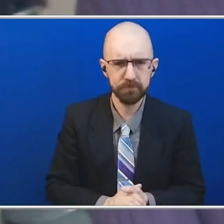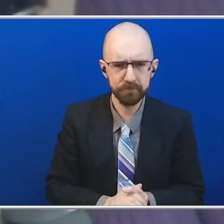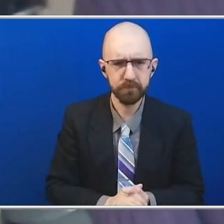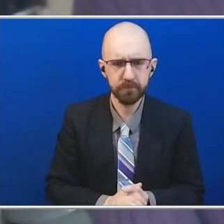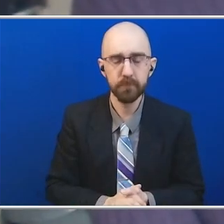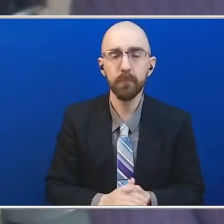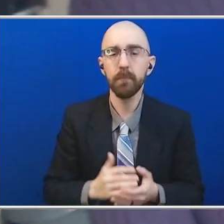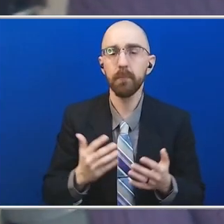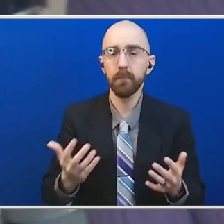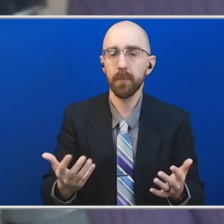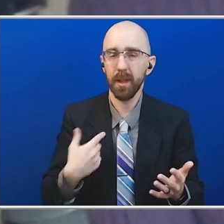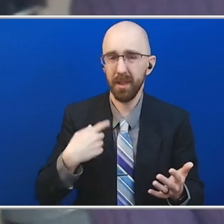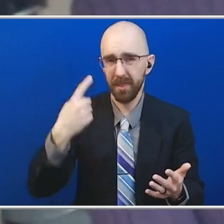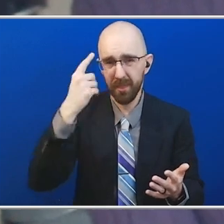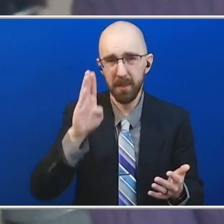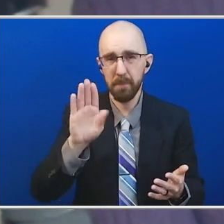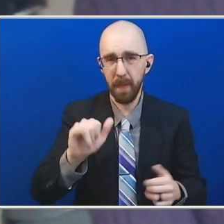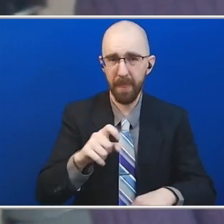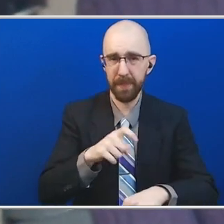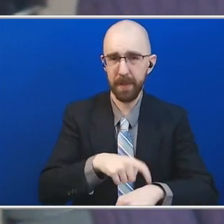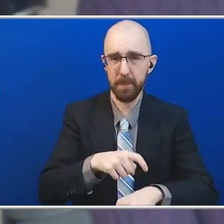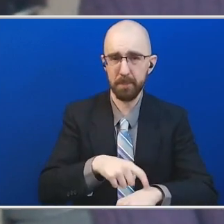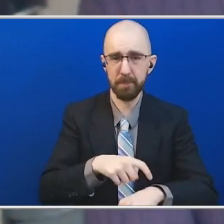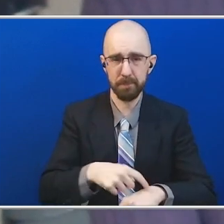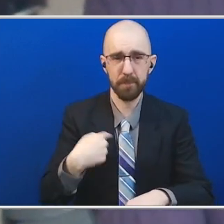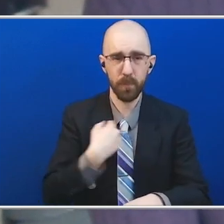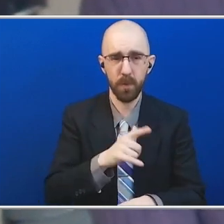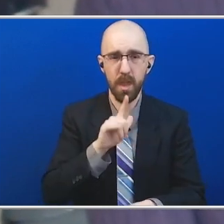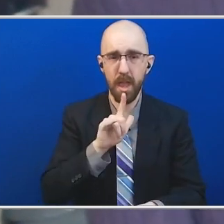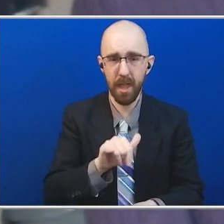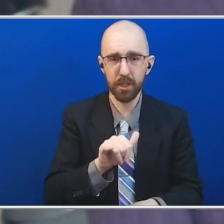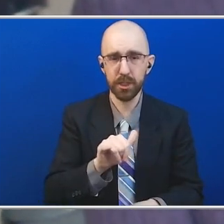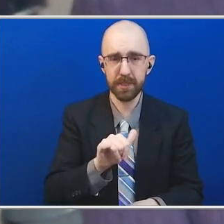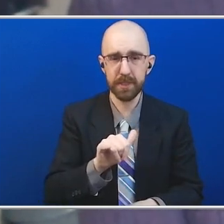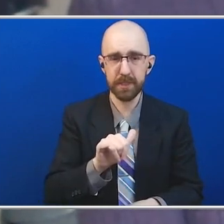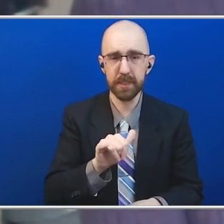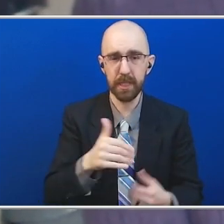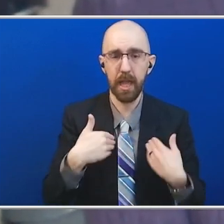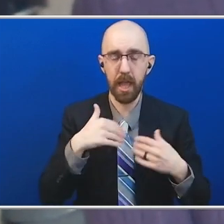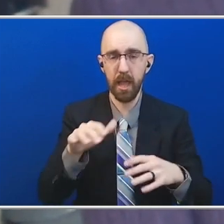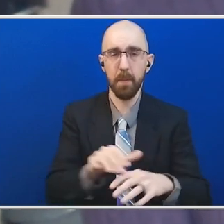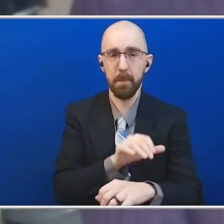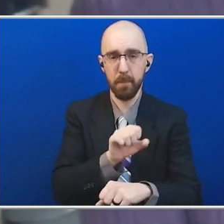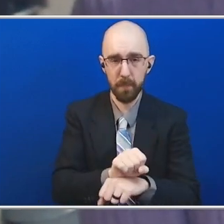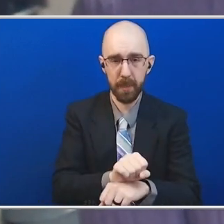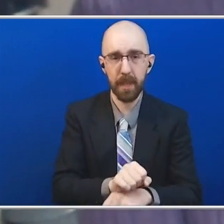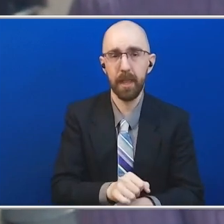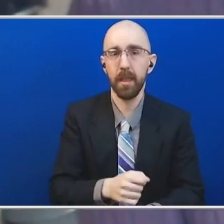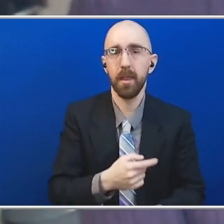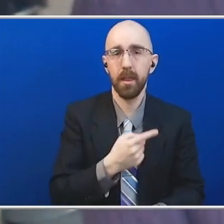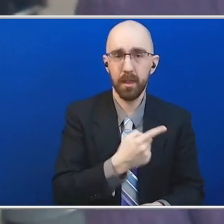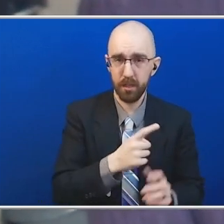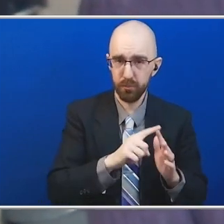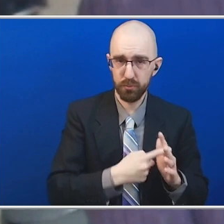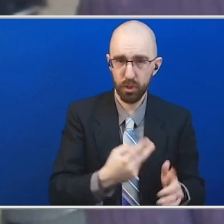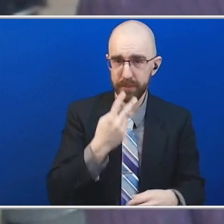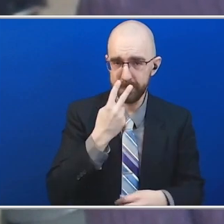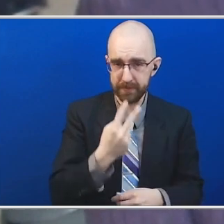I think by the time we actually talked to him, when we had our appointment, he was starting to see